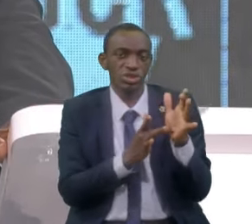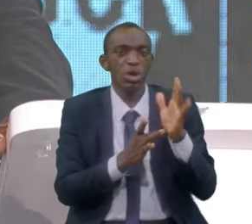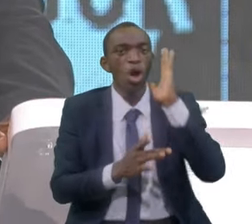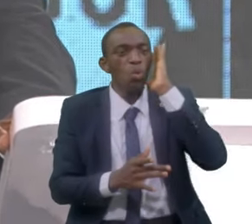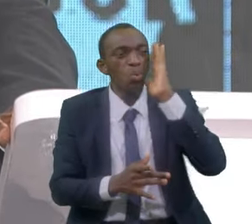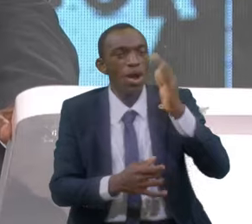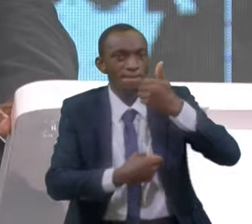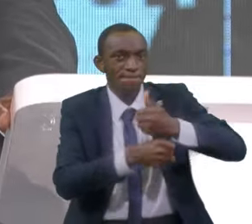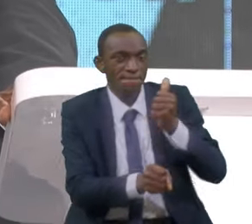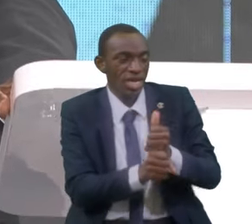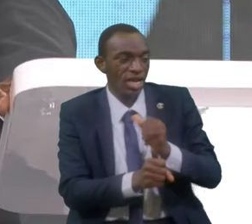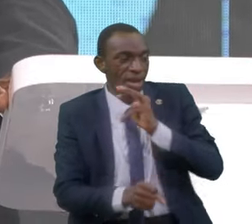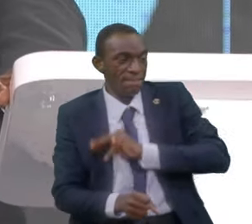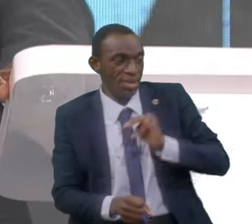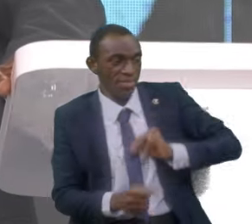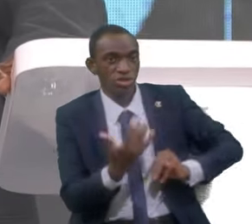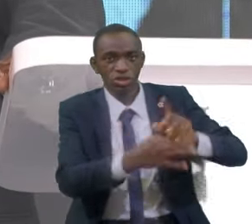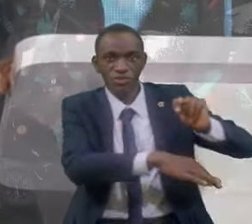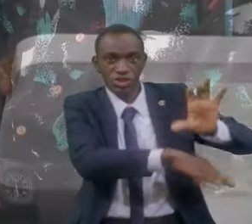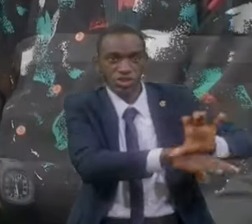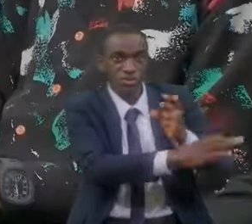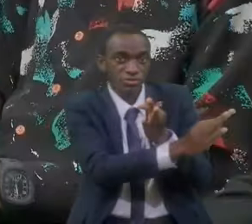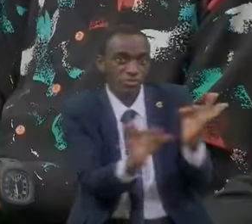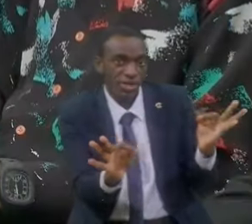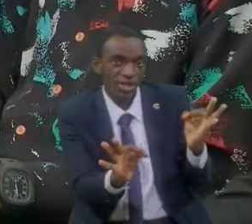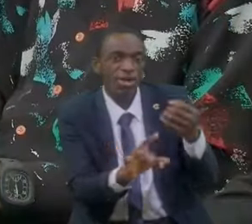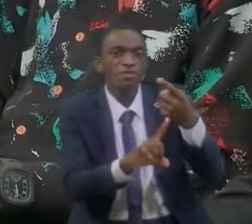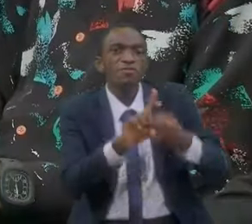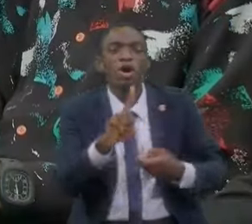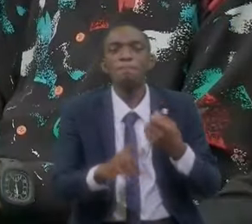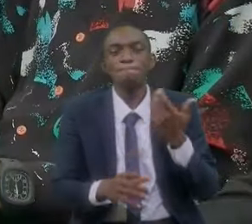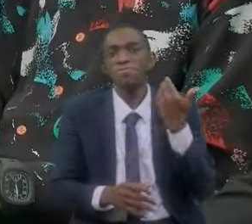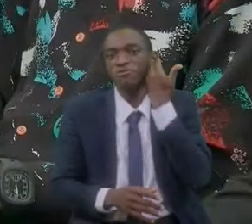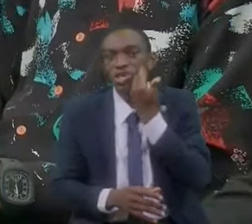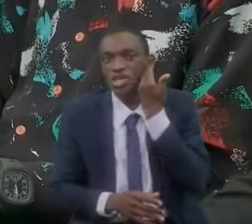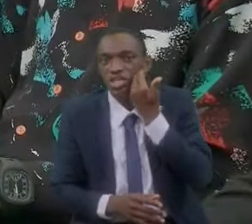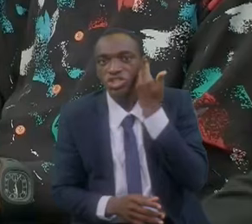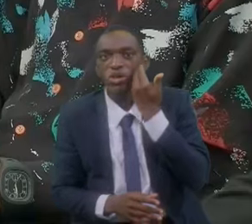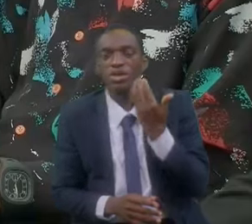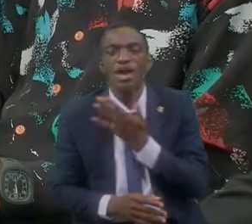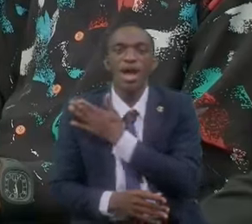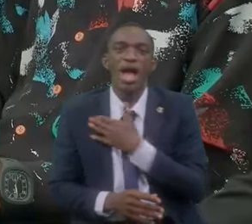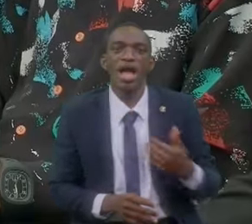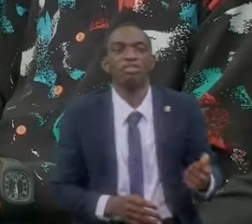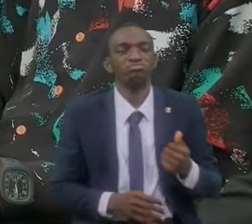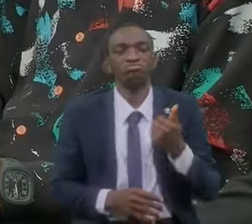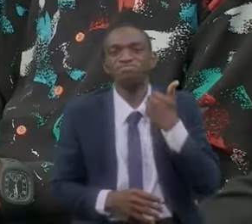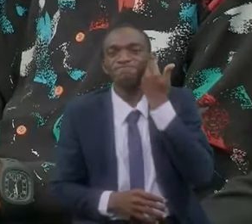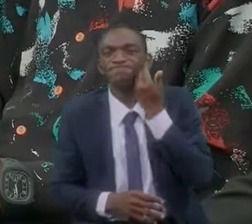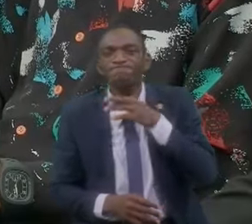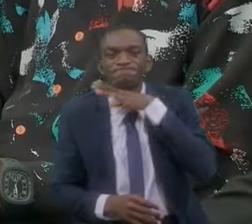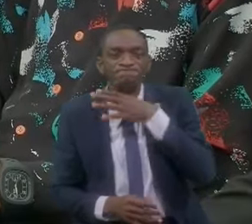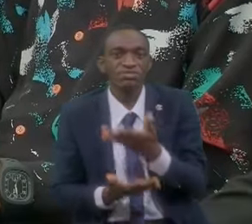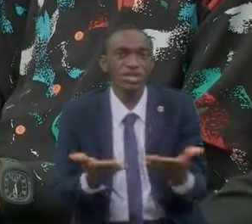the members of the church free from fornication and adultery? That's exactly what